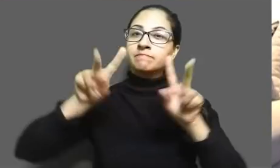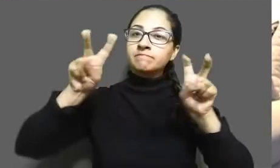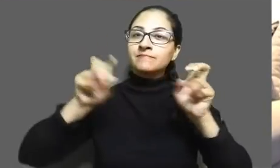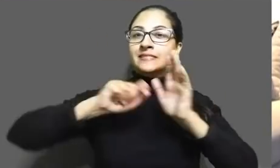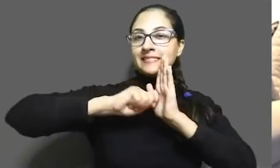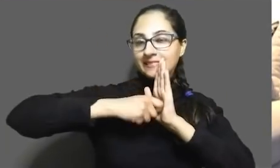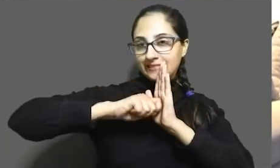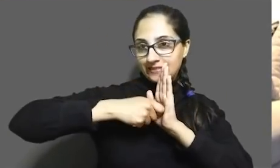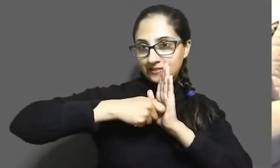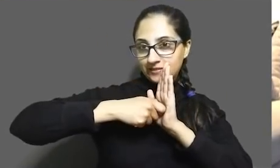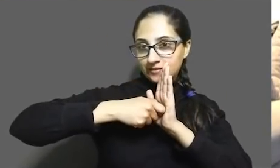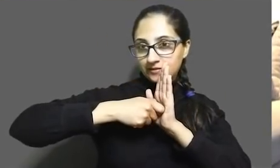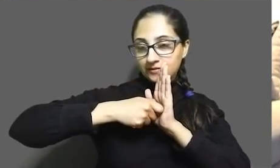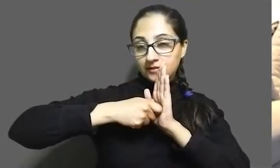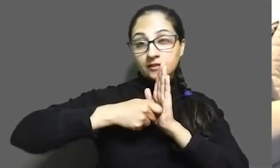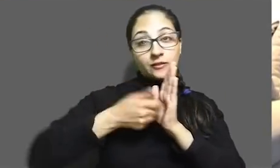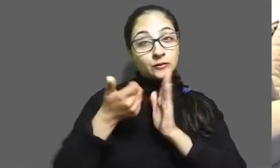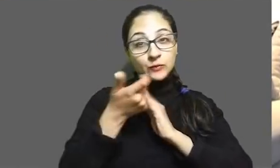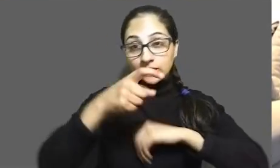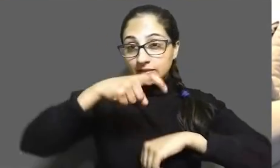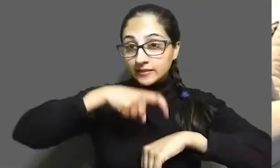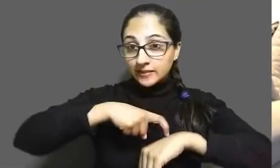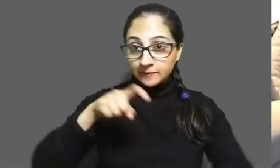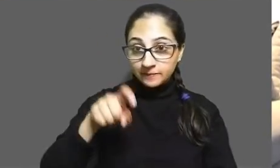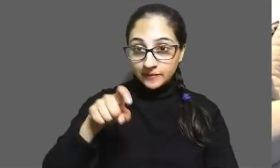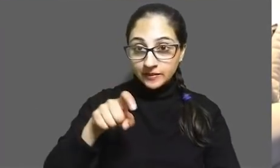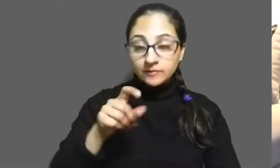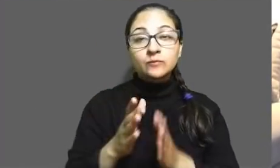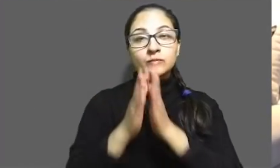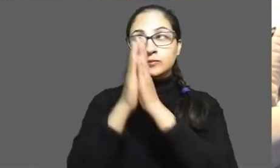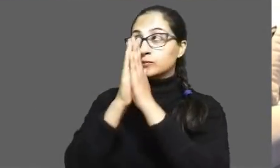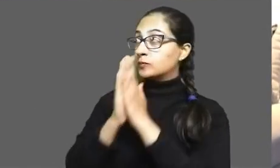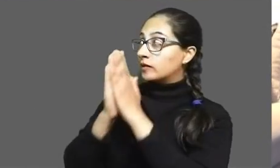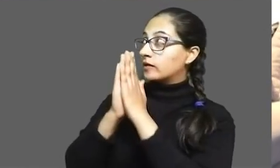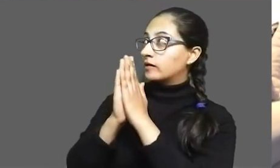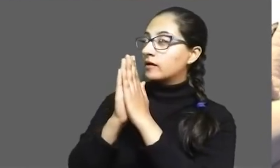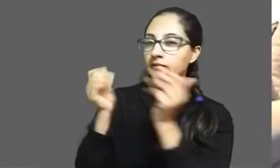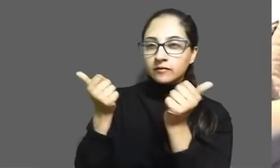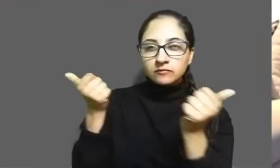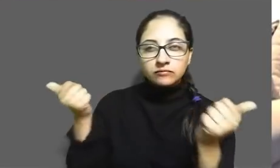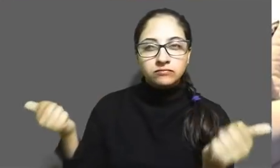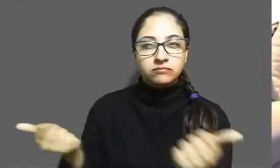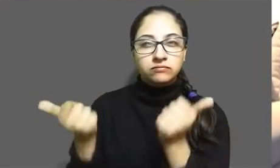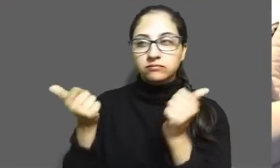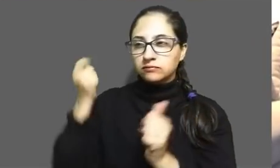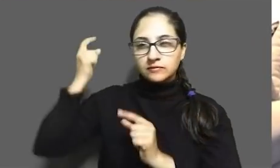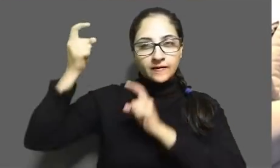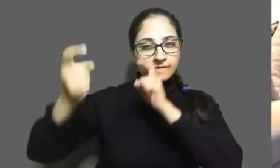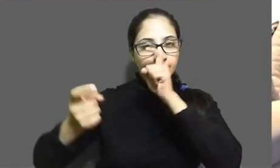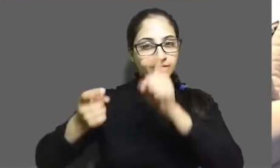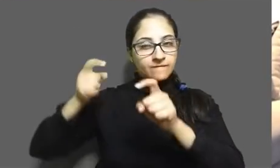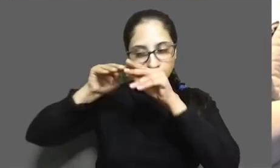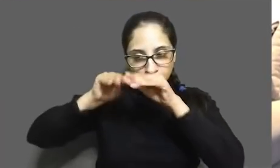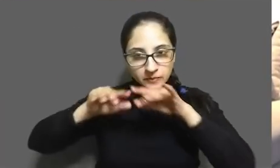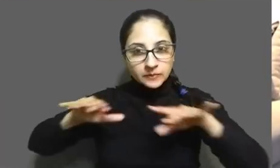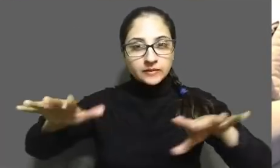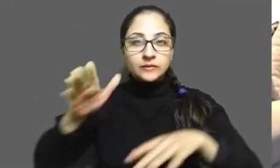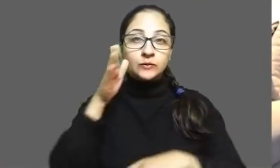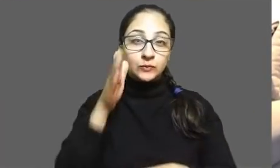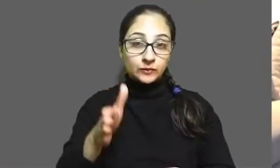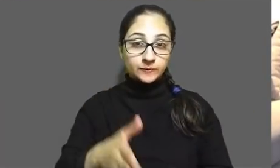Whenever you are in need, you should pray, and he will confer his bounties and